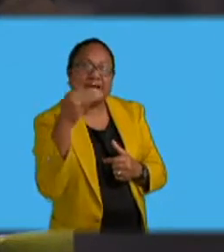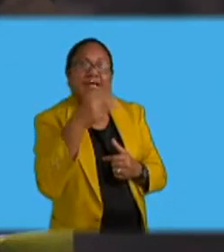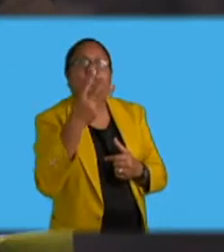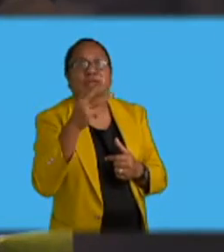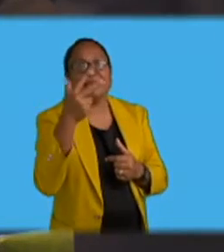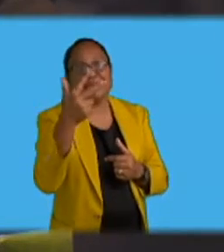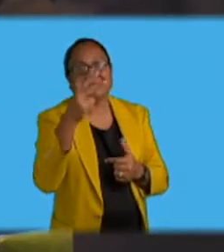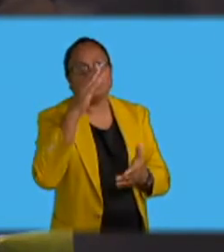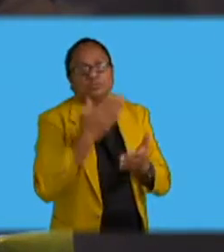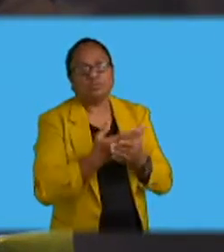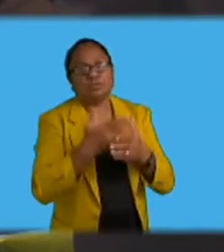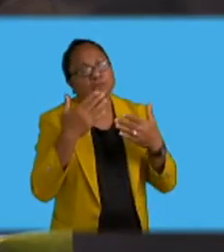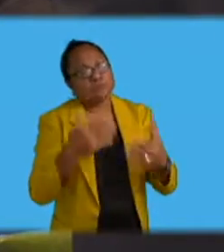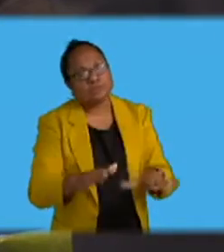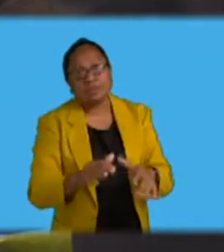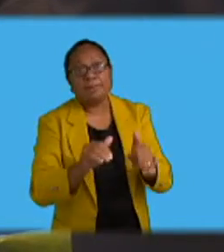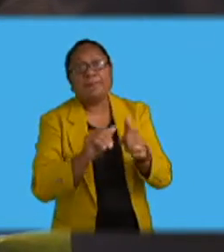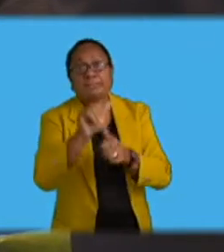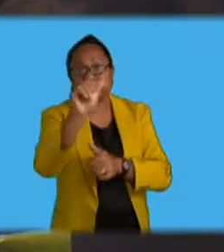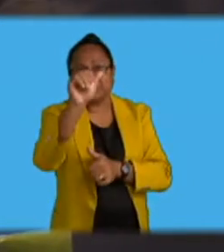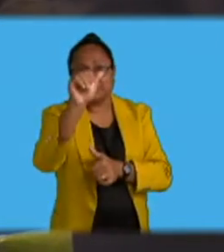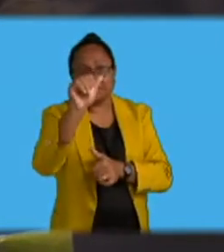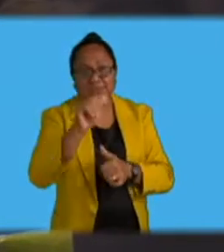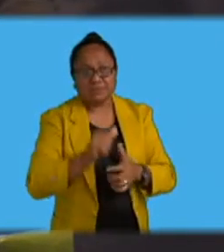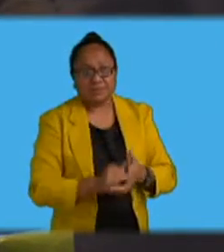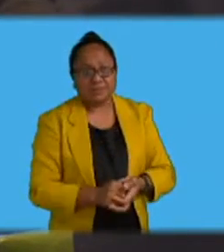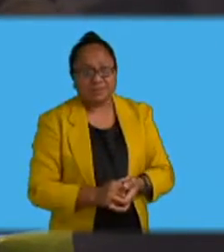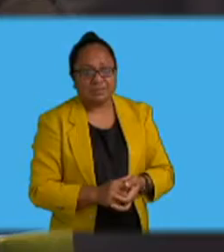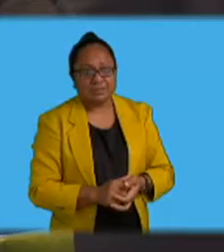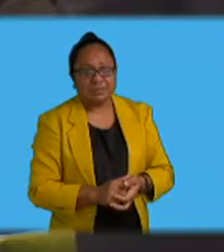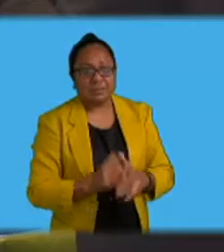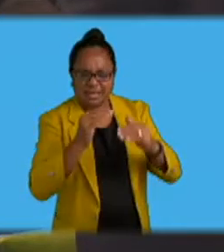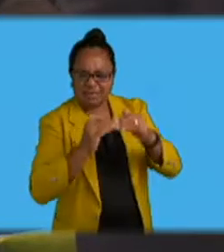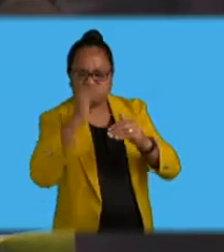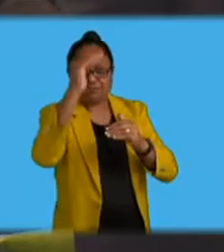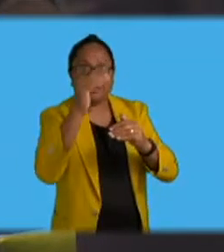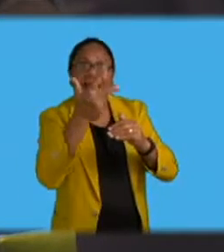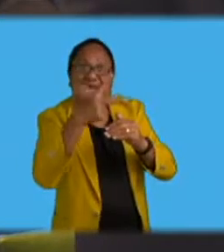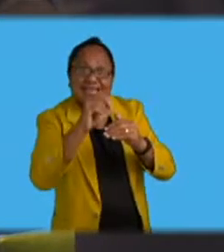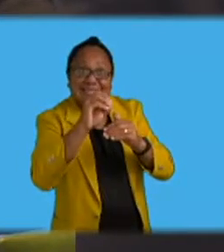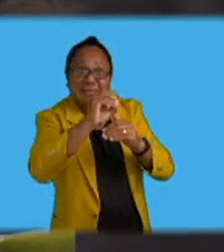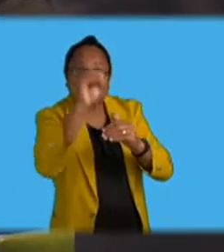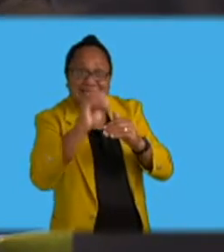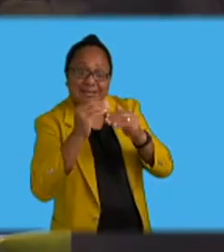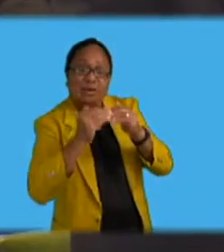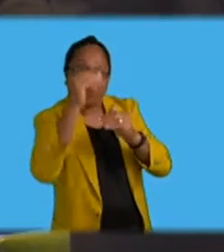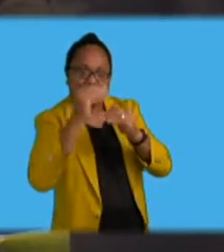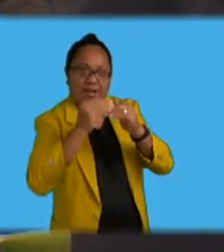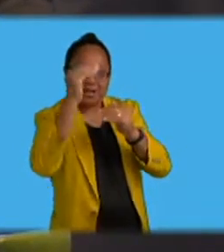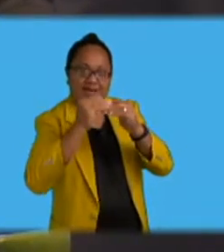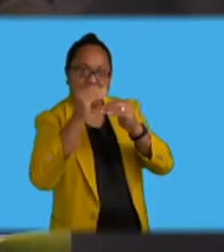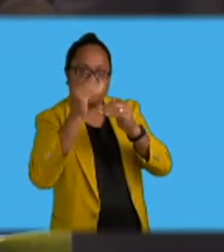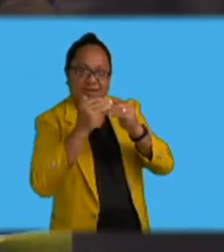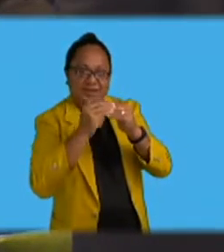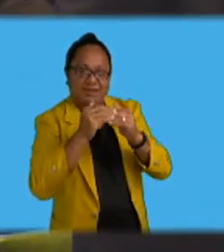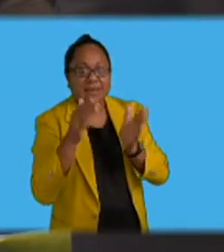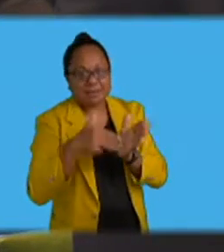338 students got distinction, Madam Speaker, which is distinction means scored the mark 80% and above.